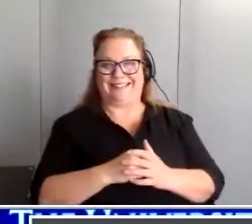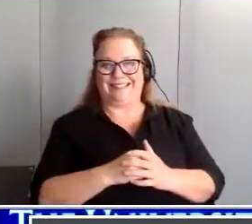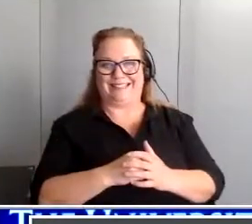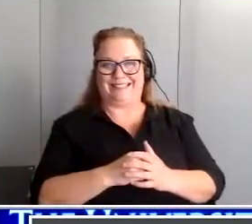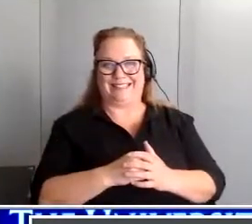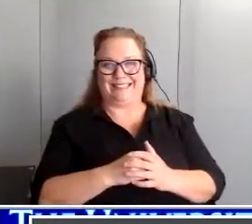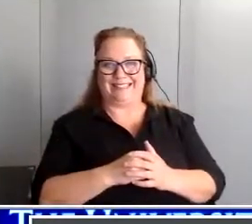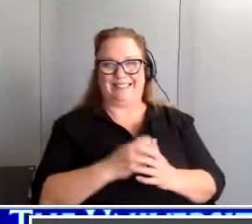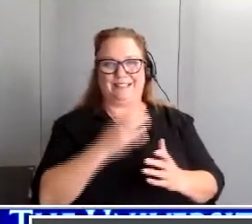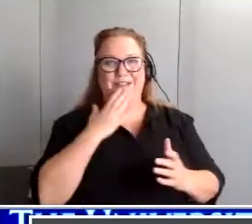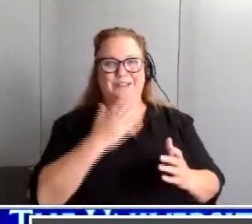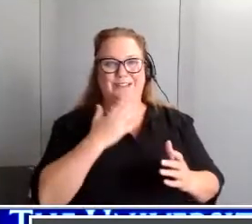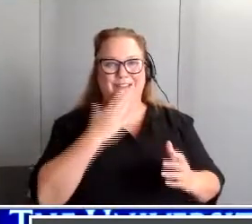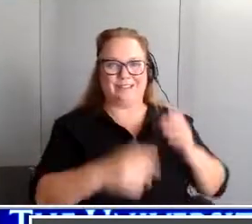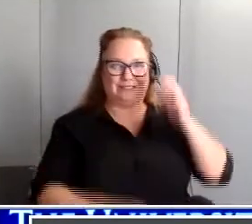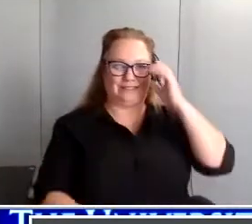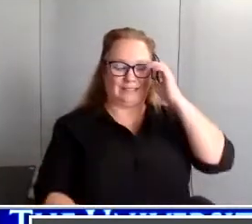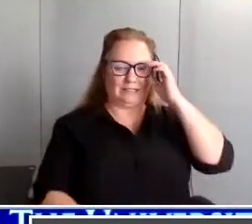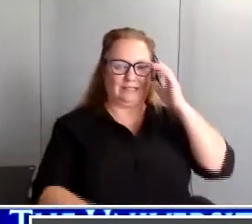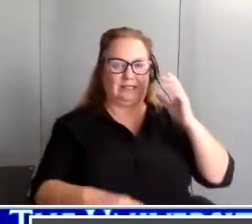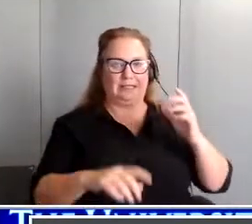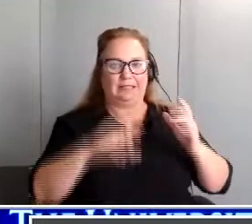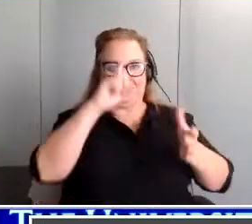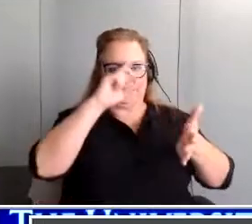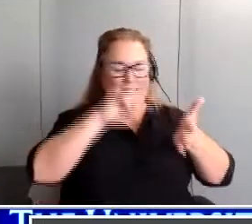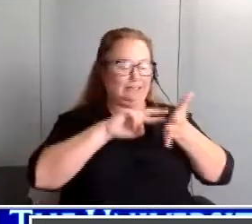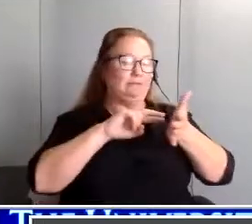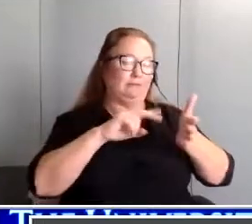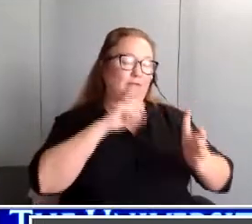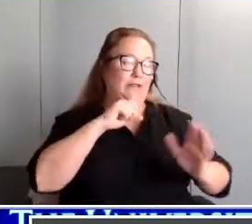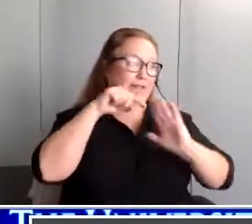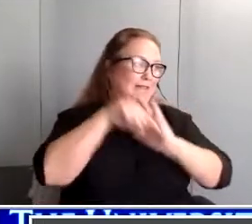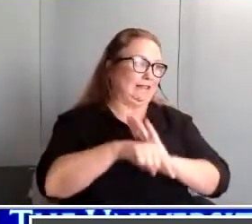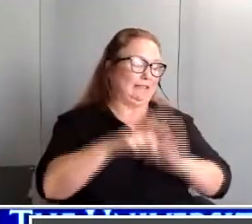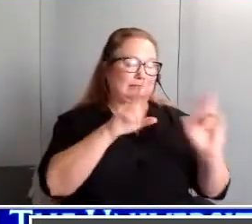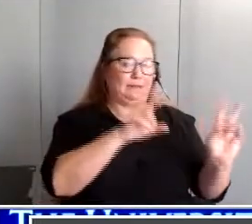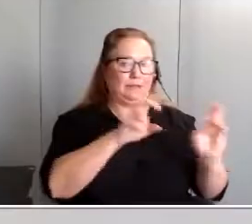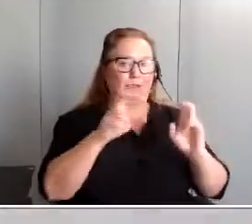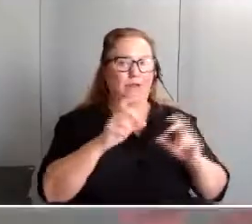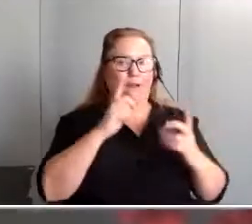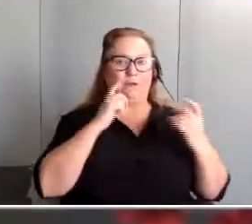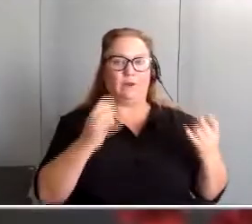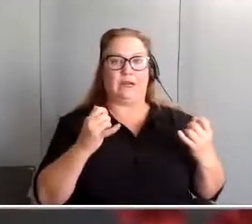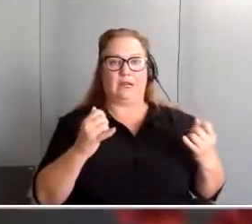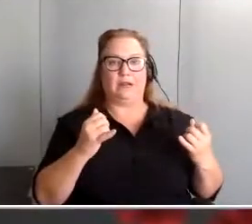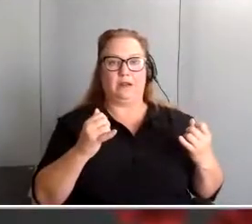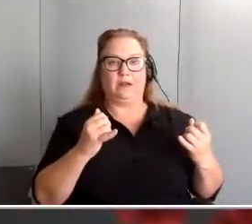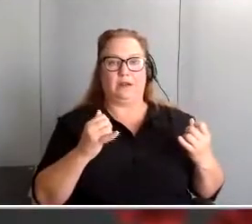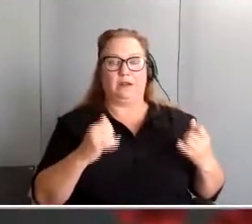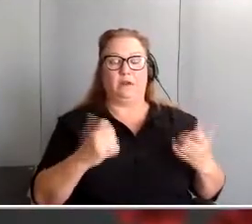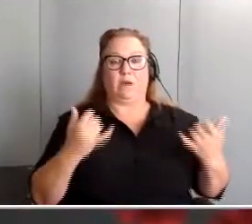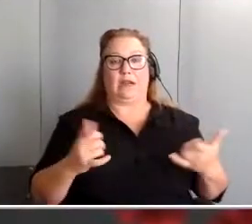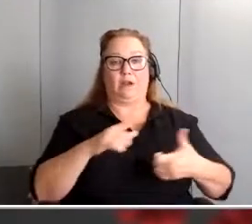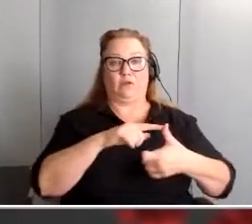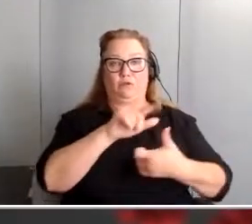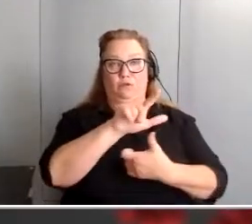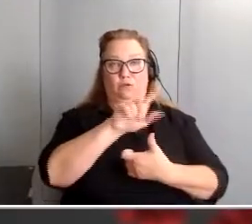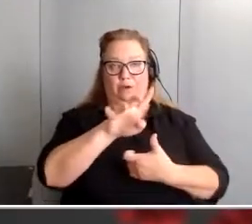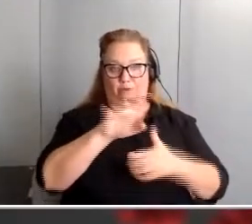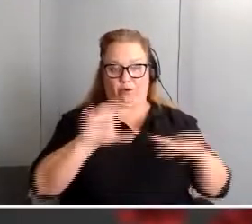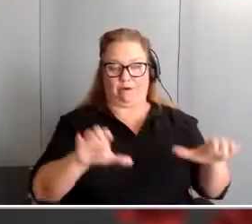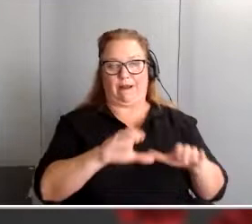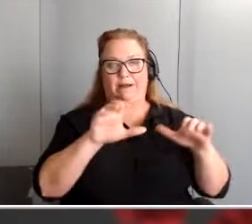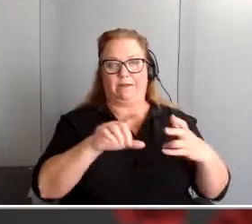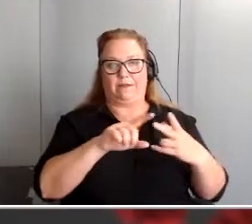Doing well. Good. Very intense subject for sure. Right now in the health system, we have 24 active infections, 6